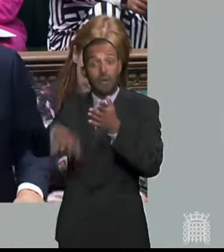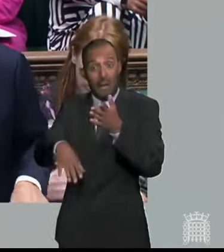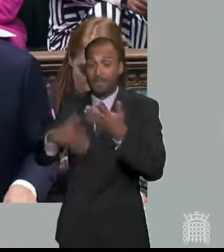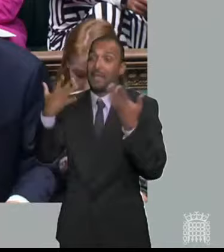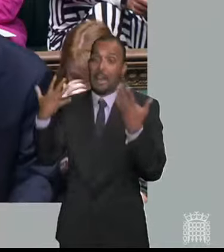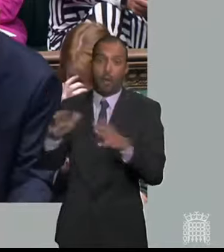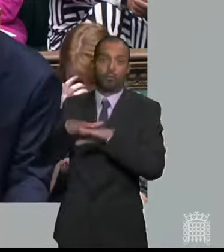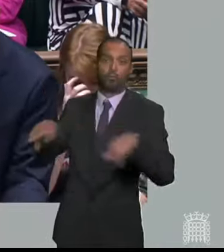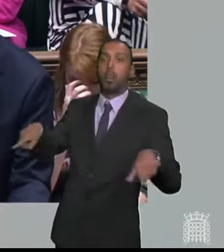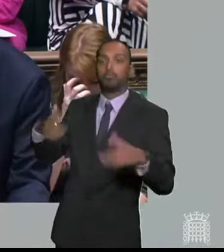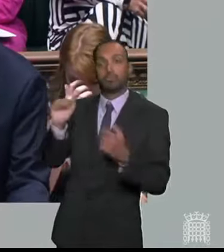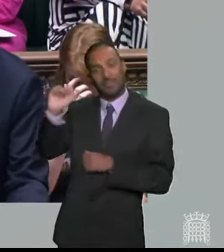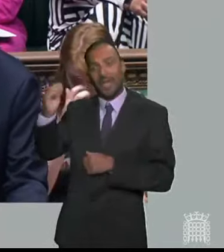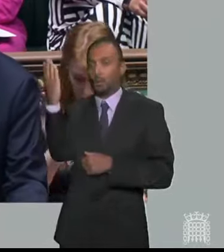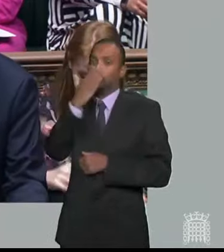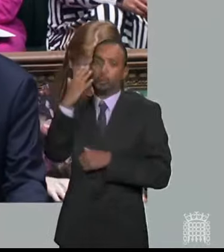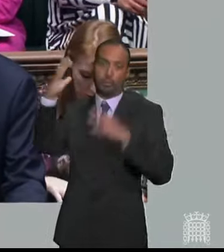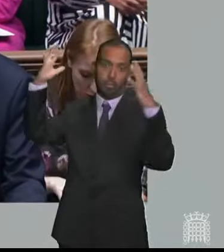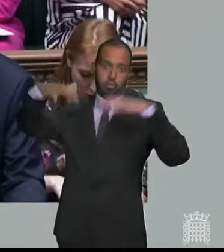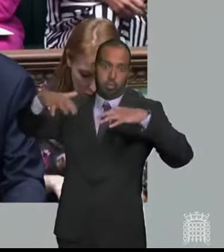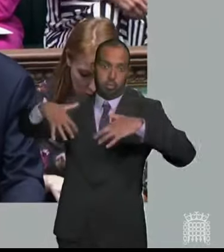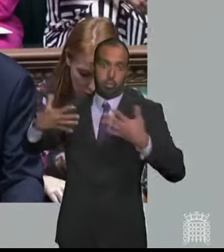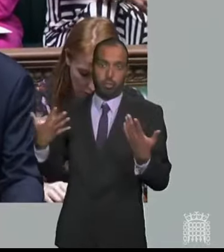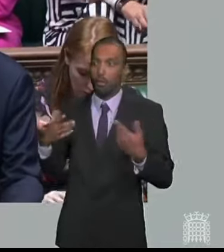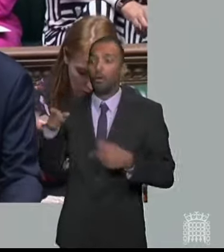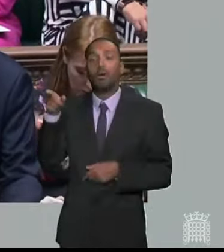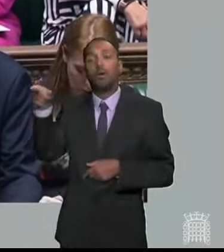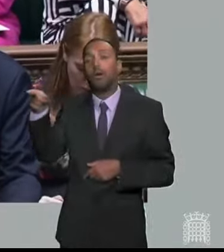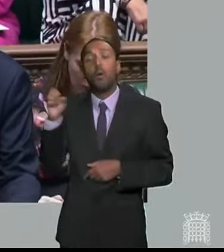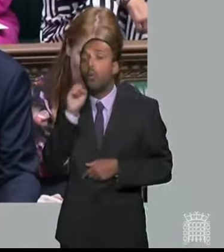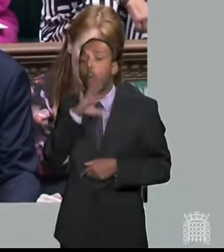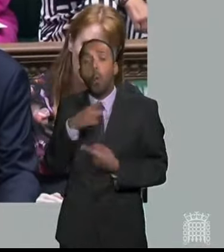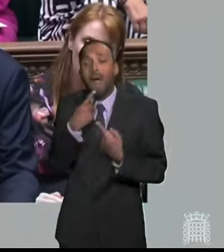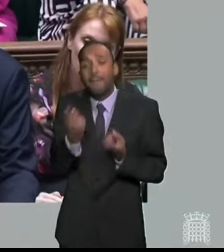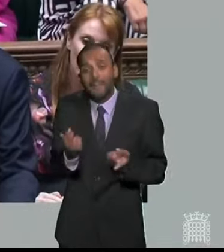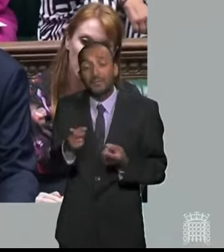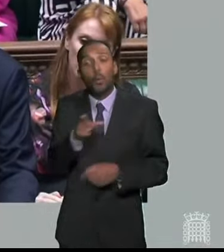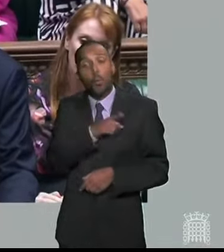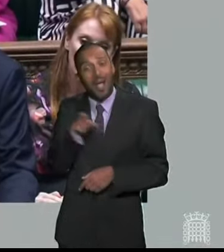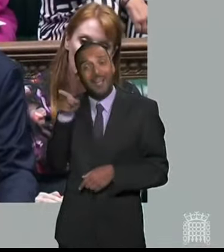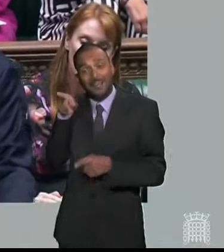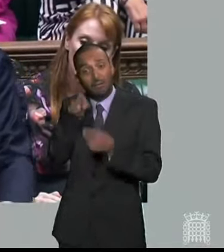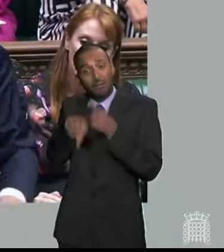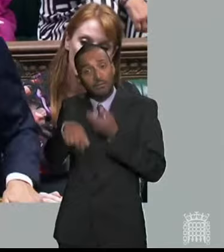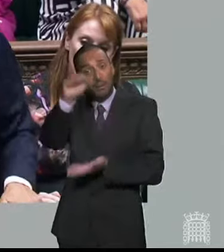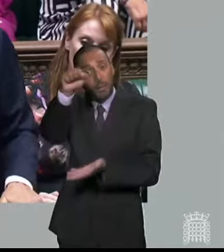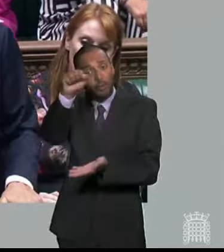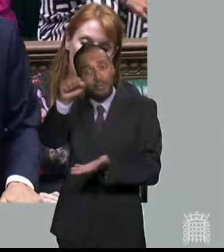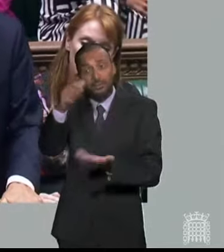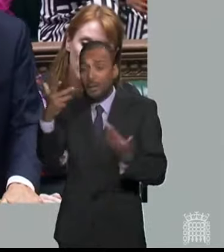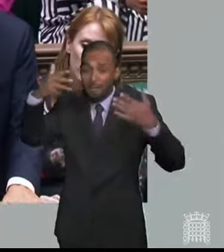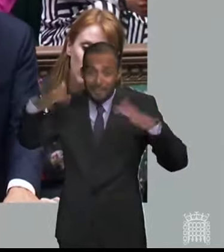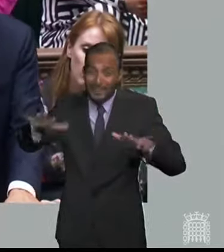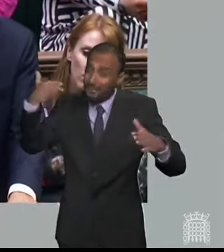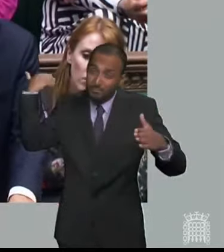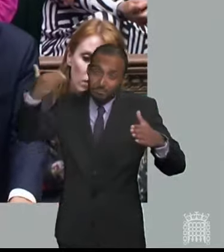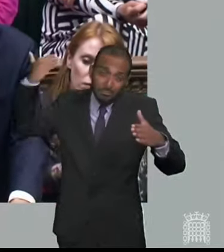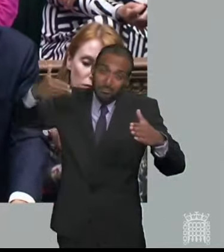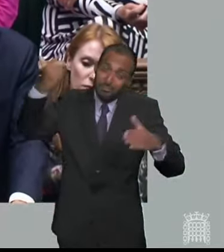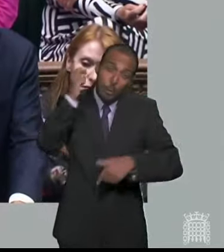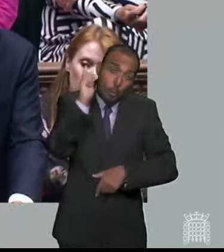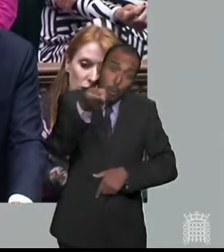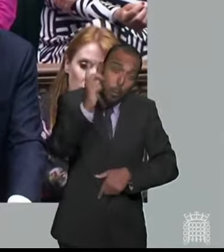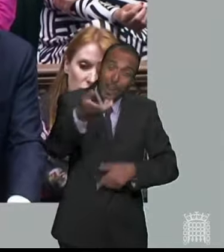won't admit is the reason he cut these budgets, ignored the warnings, is quite simple. Just like he thought his